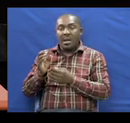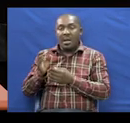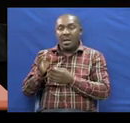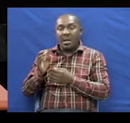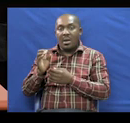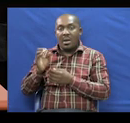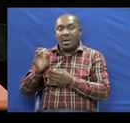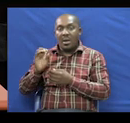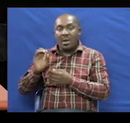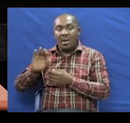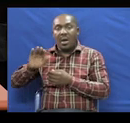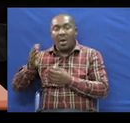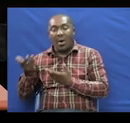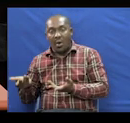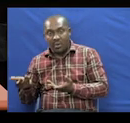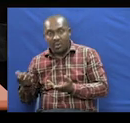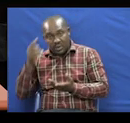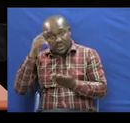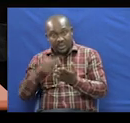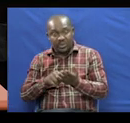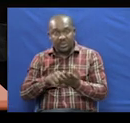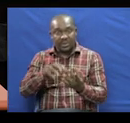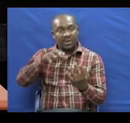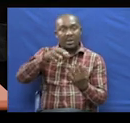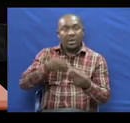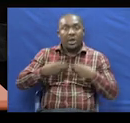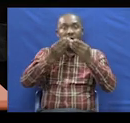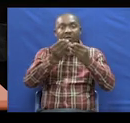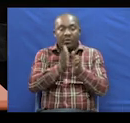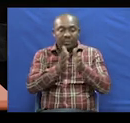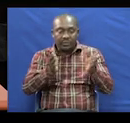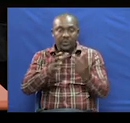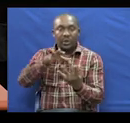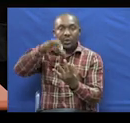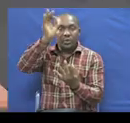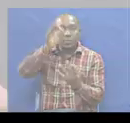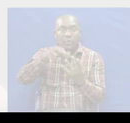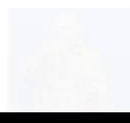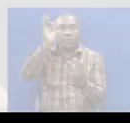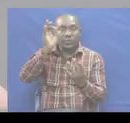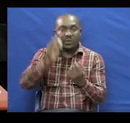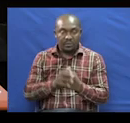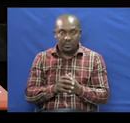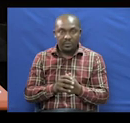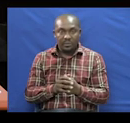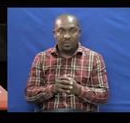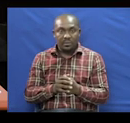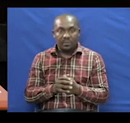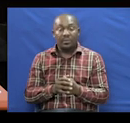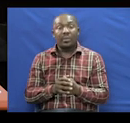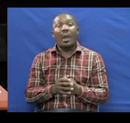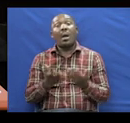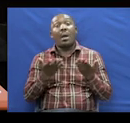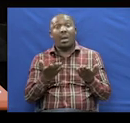you an option on what to pick or what to choose. Dear